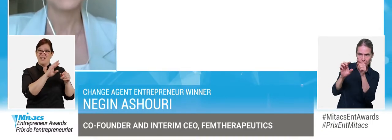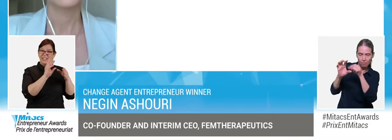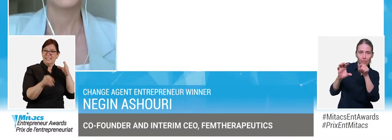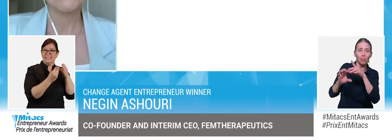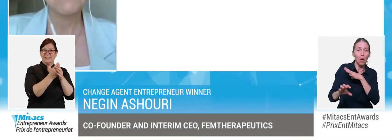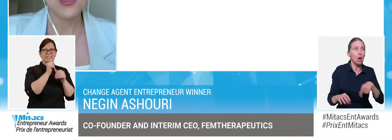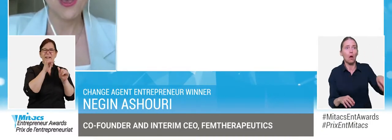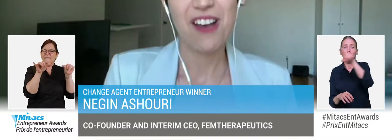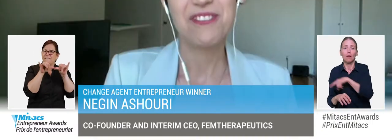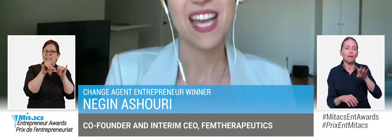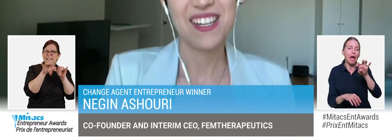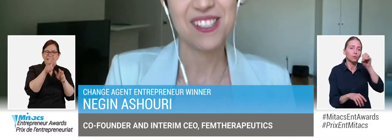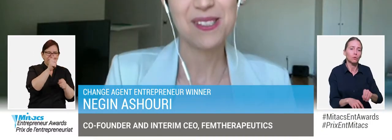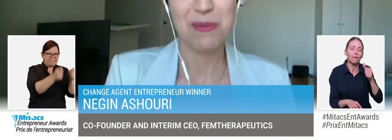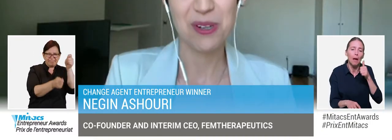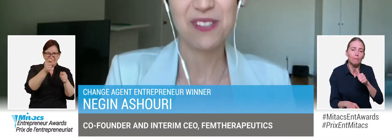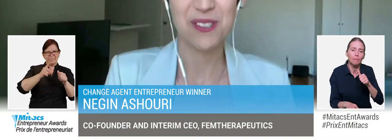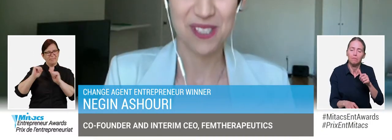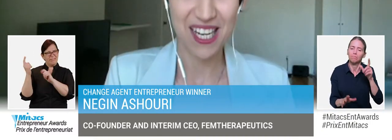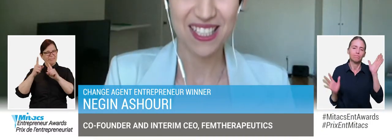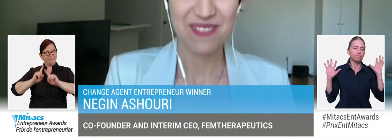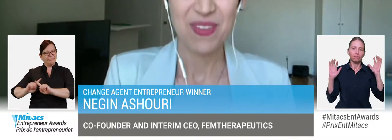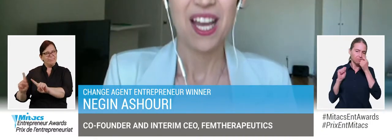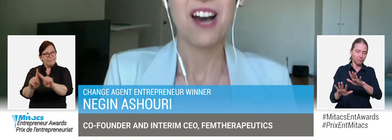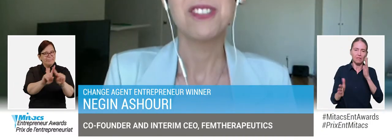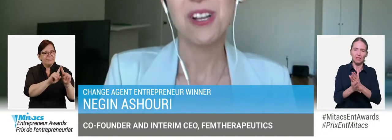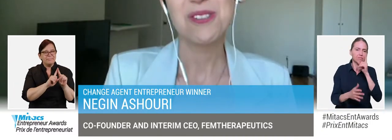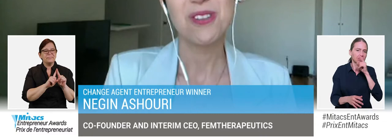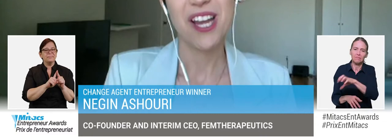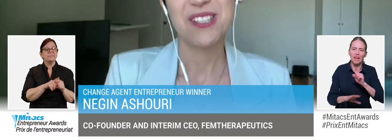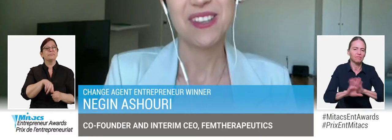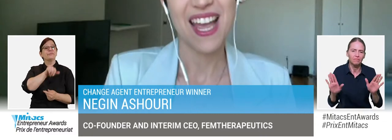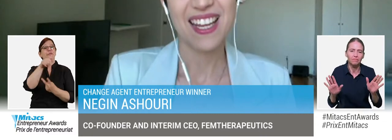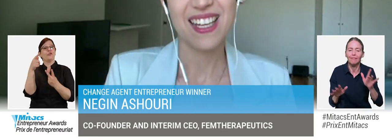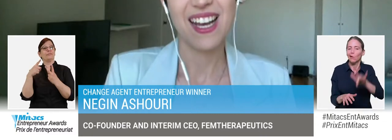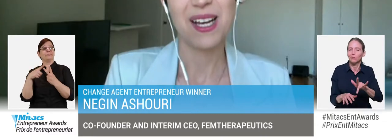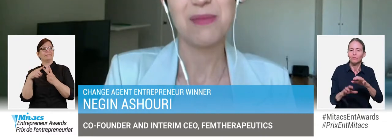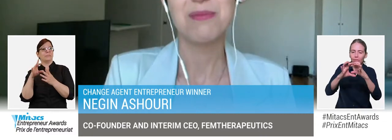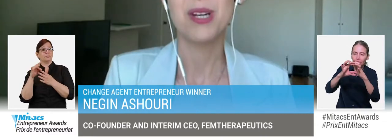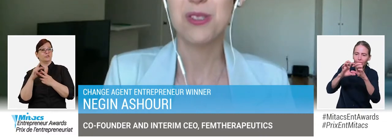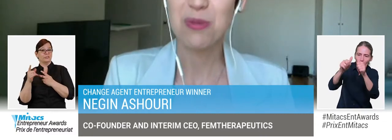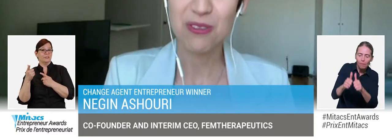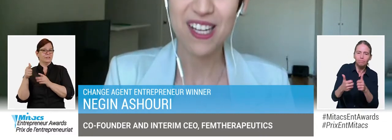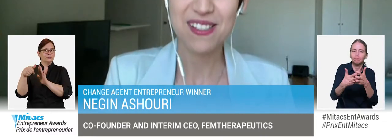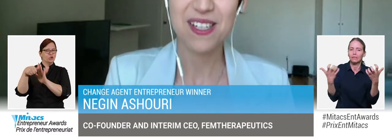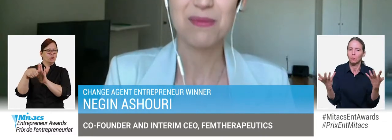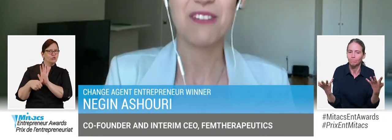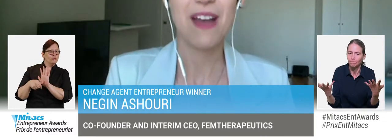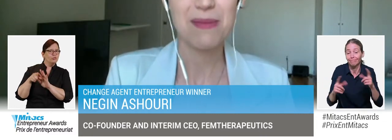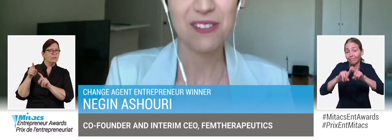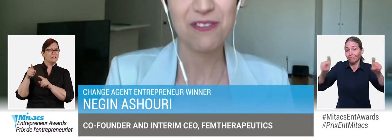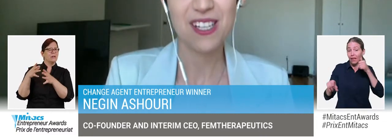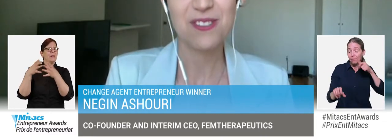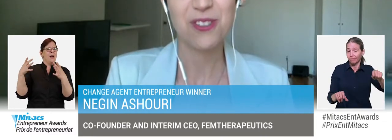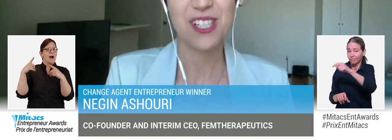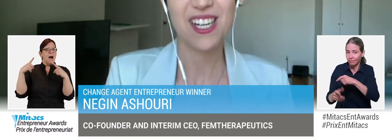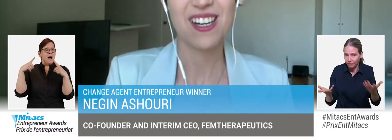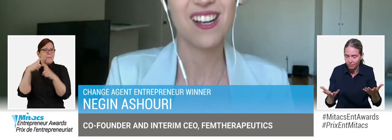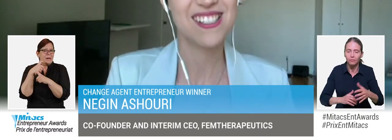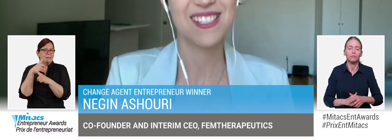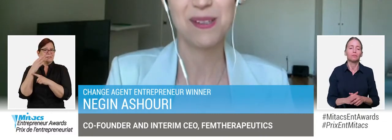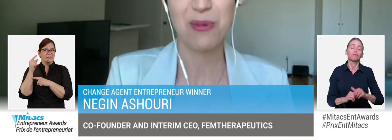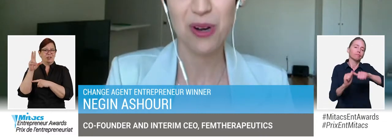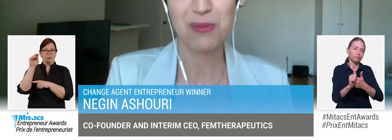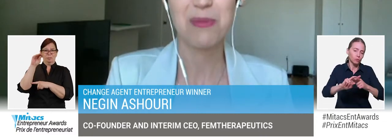me, as it's a symbol of Canada's supportive society. I would also like to thank my supervisor, my family and friends for